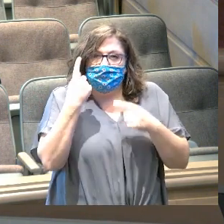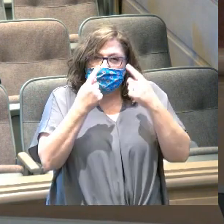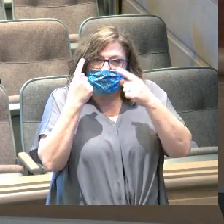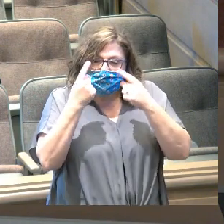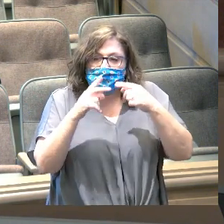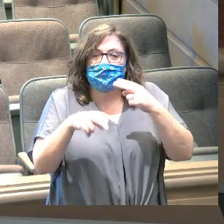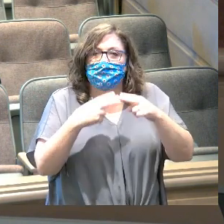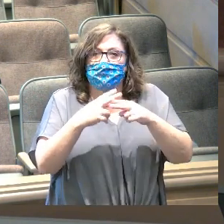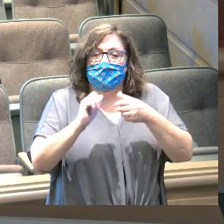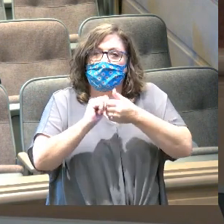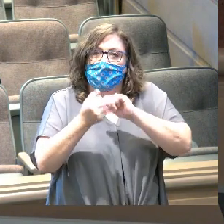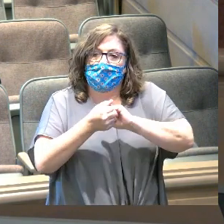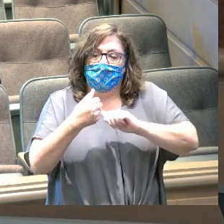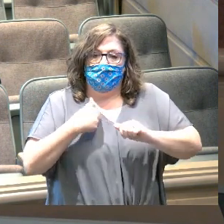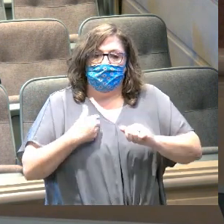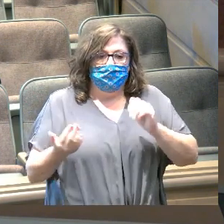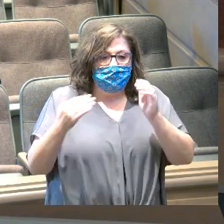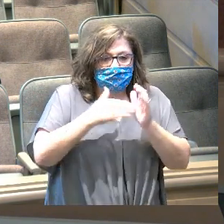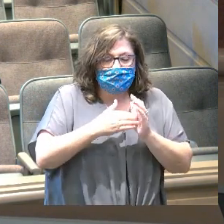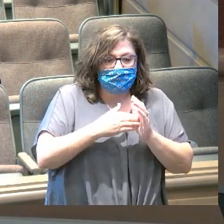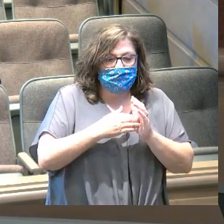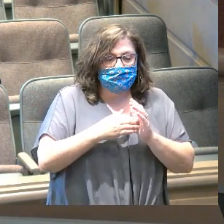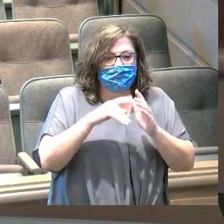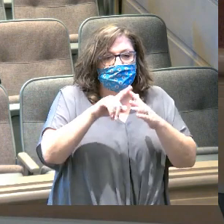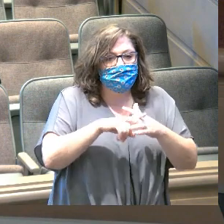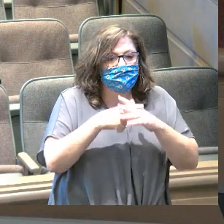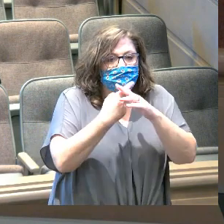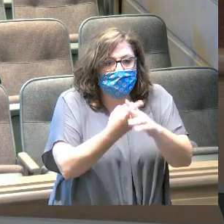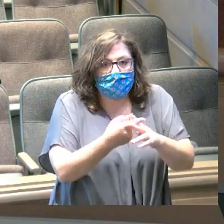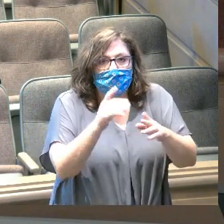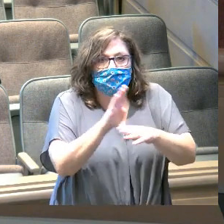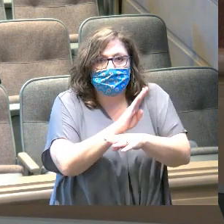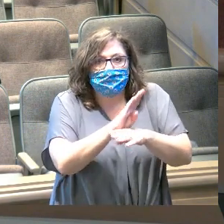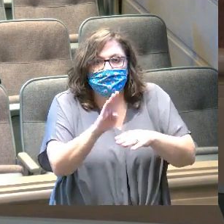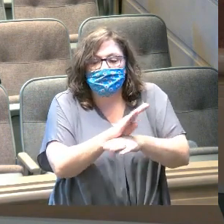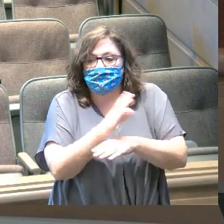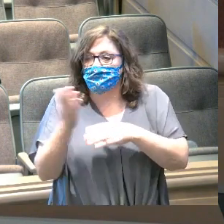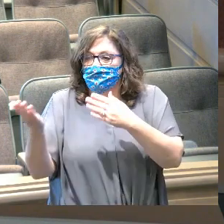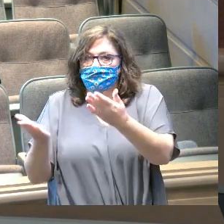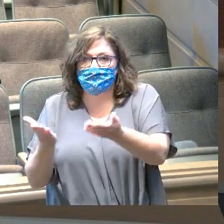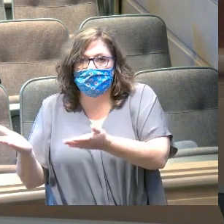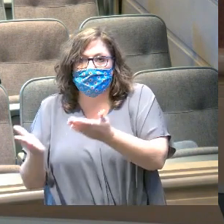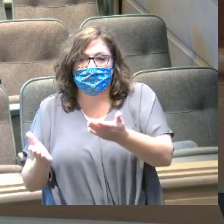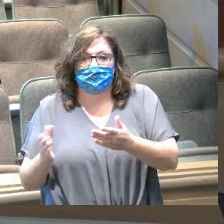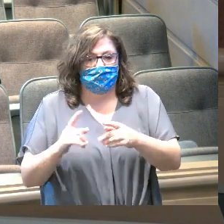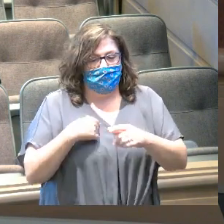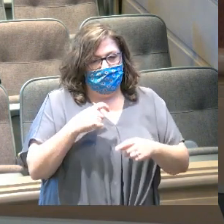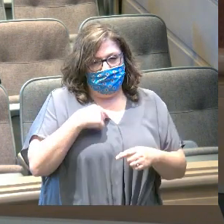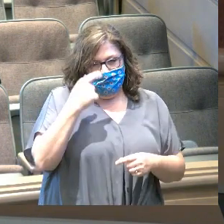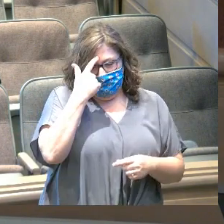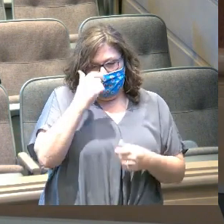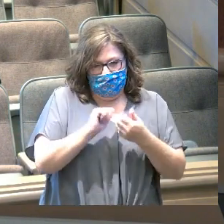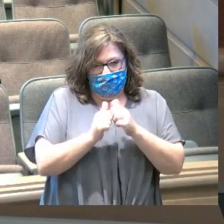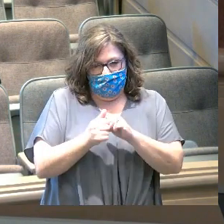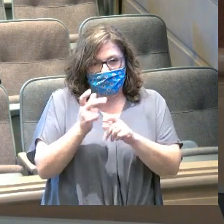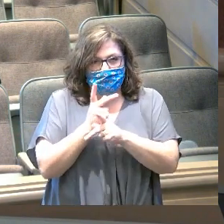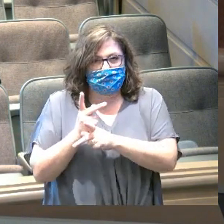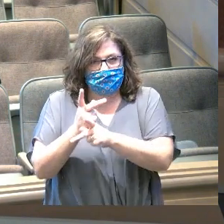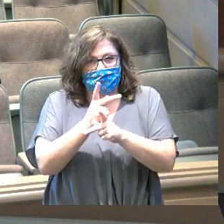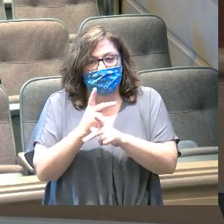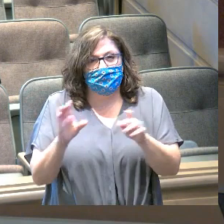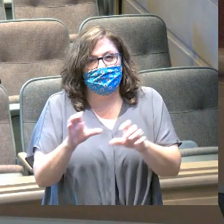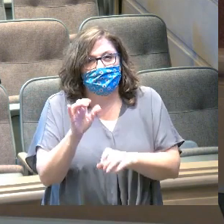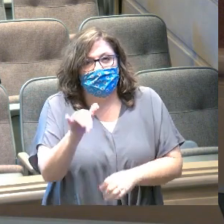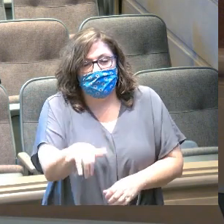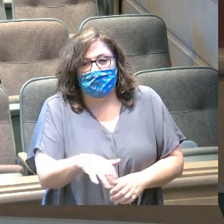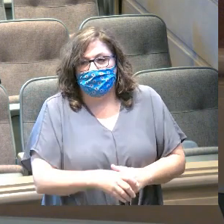re-enter certain services, certain businesses in a measured approach. We have to be able to do that, and